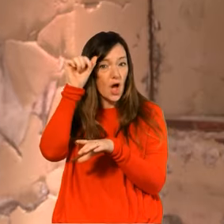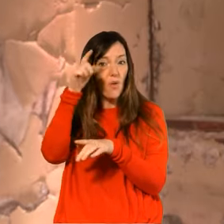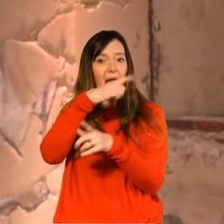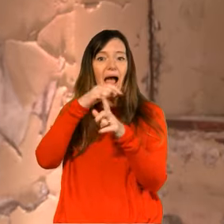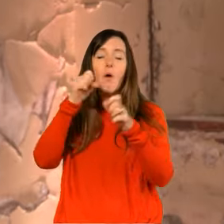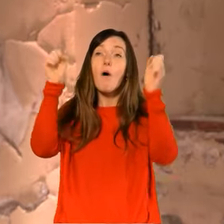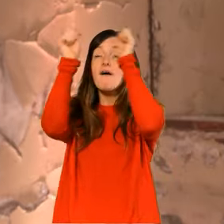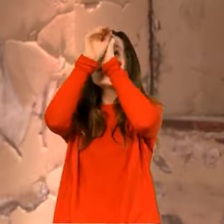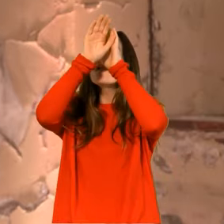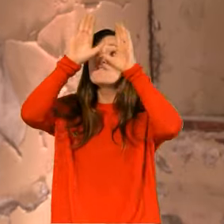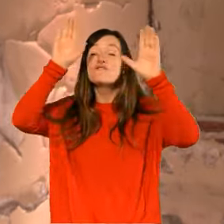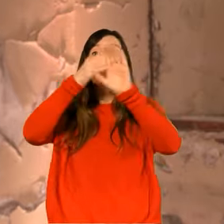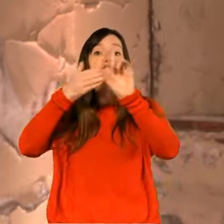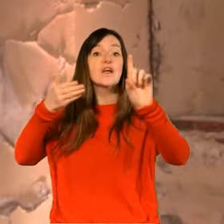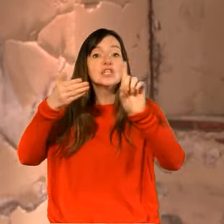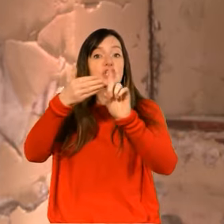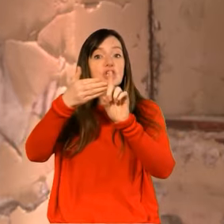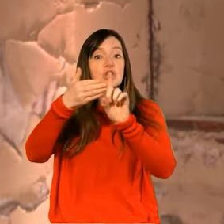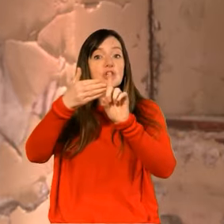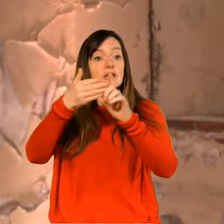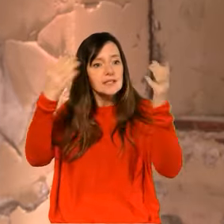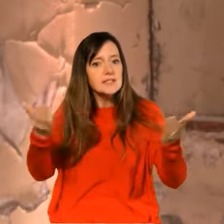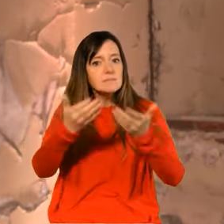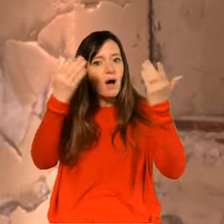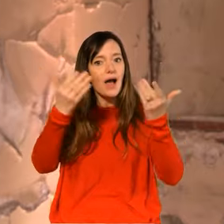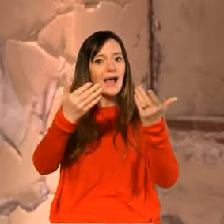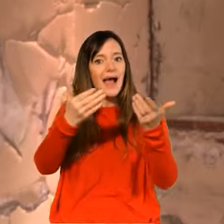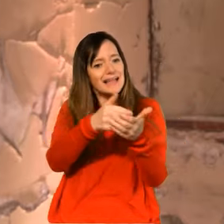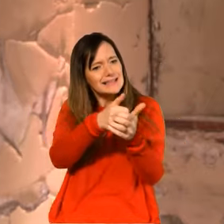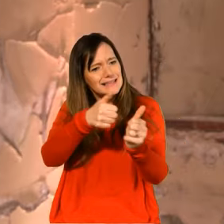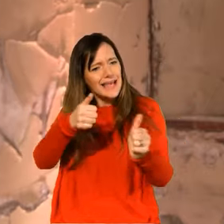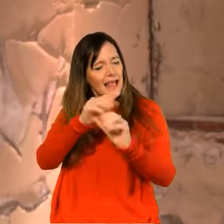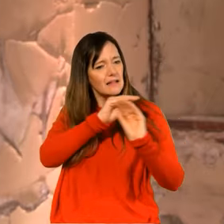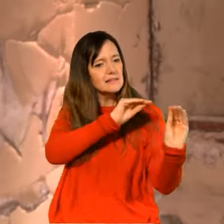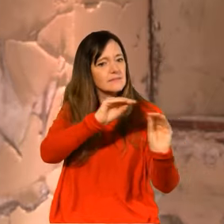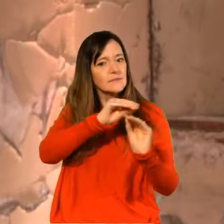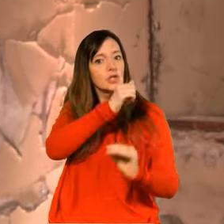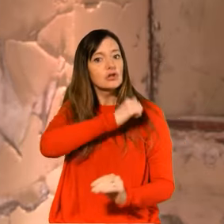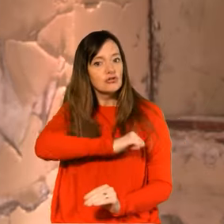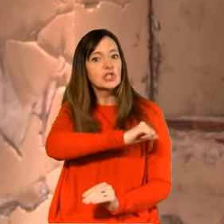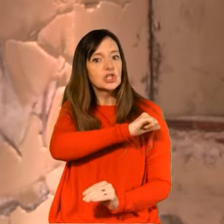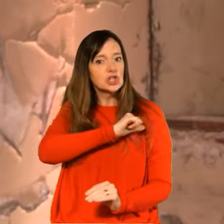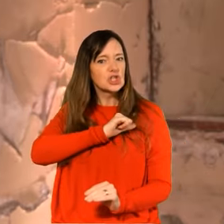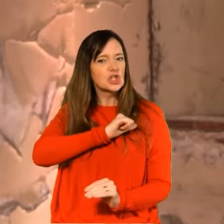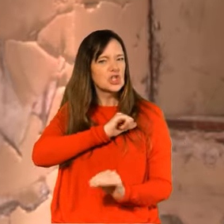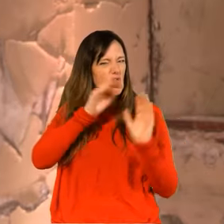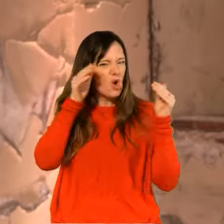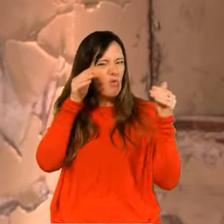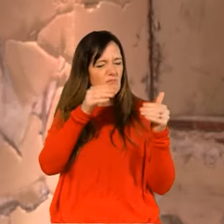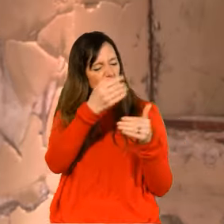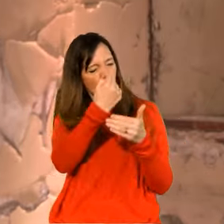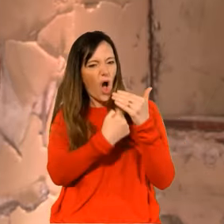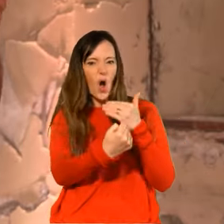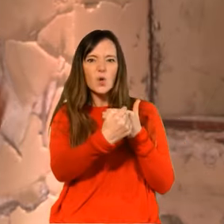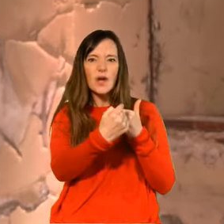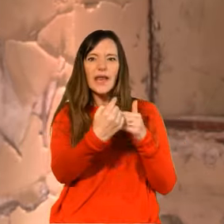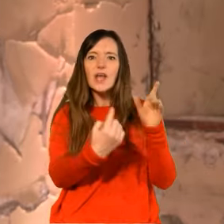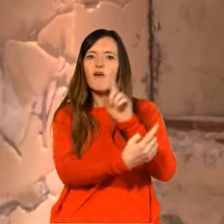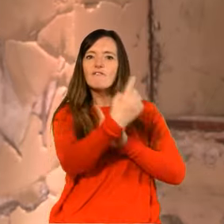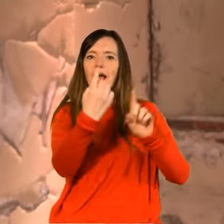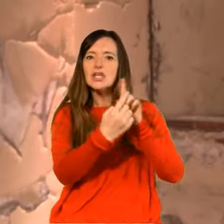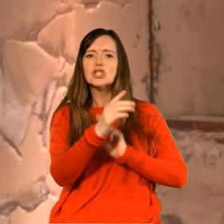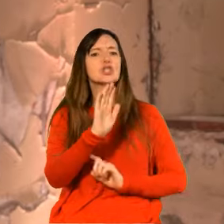and equip Christians to serve the cause of Christ extends beyond this summer convention to events which run throughout the